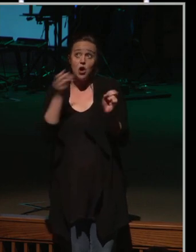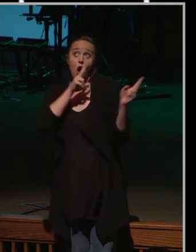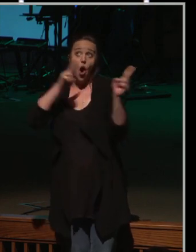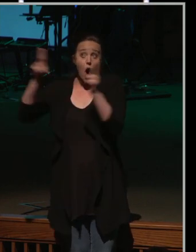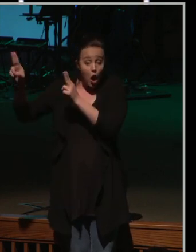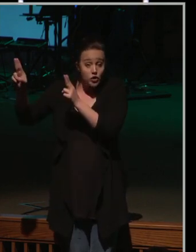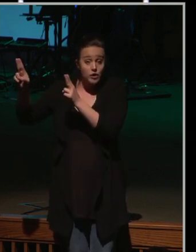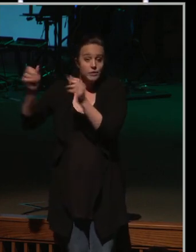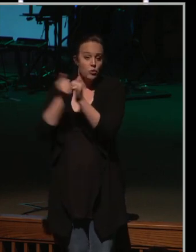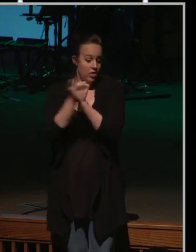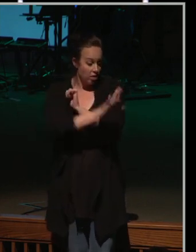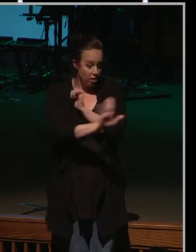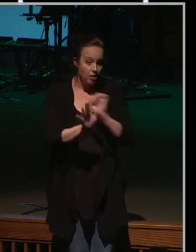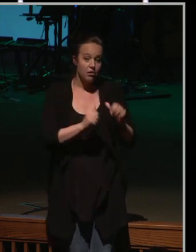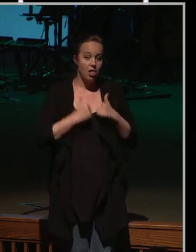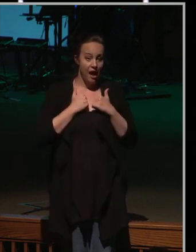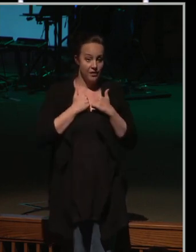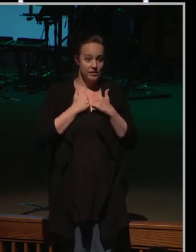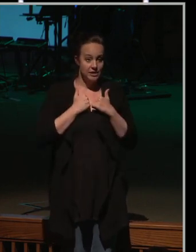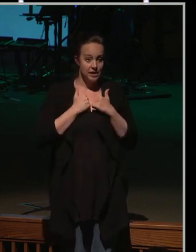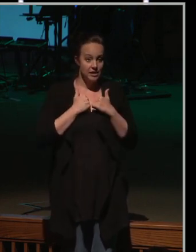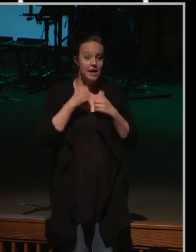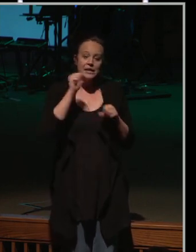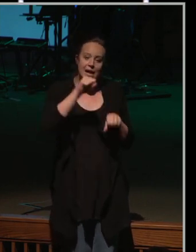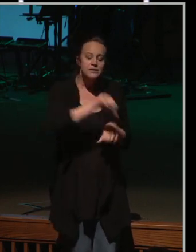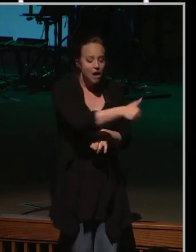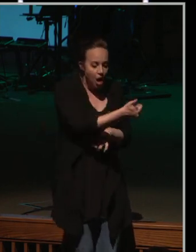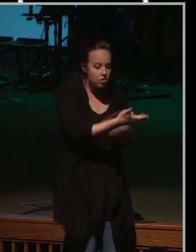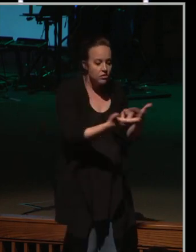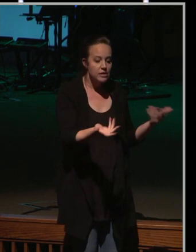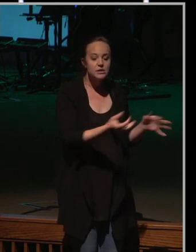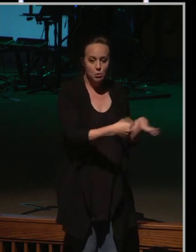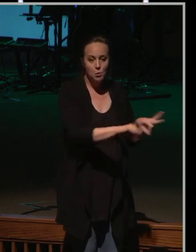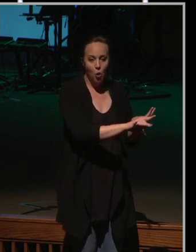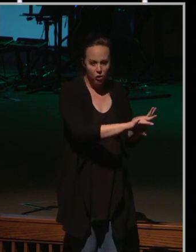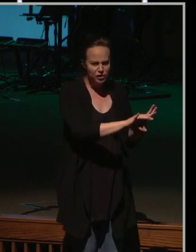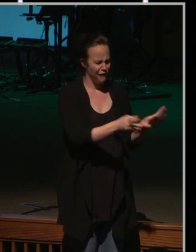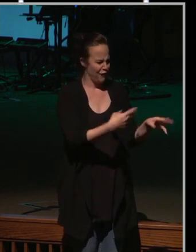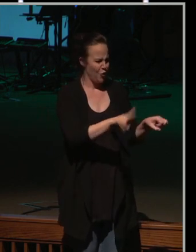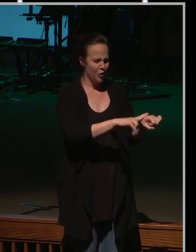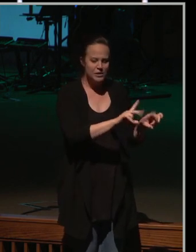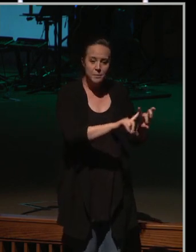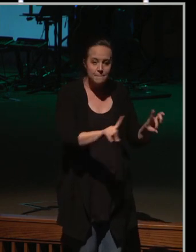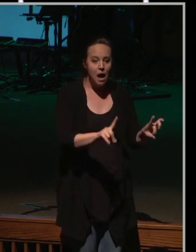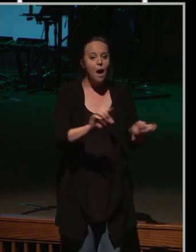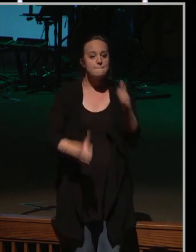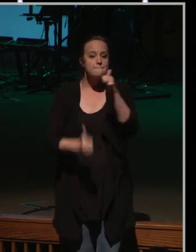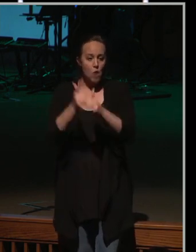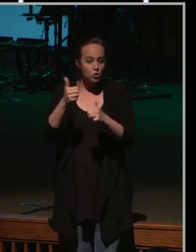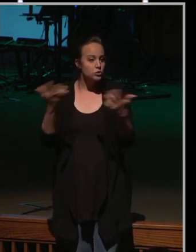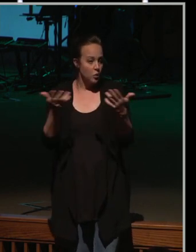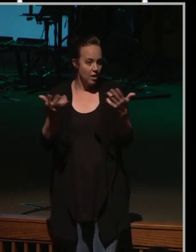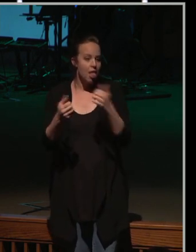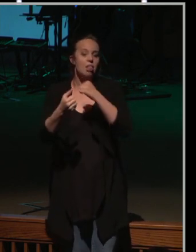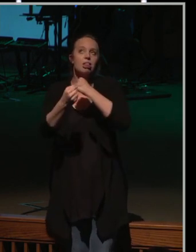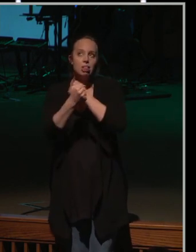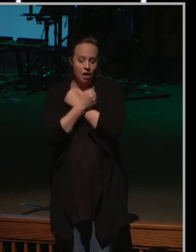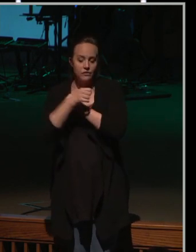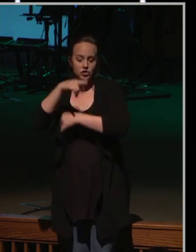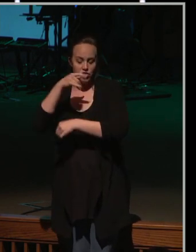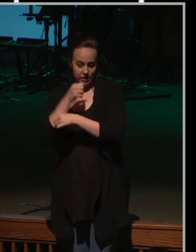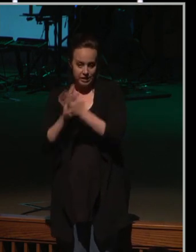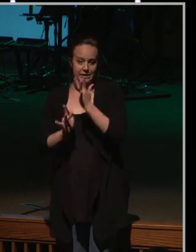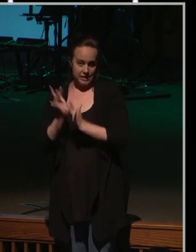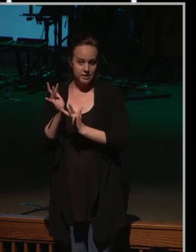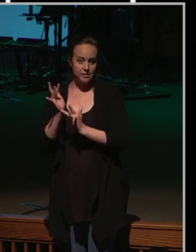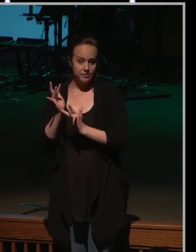might be, everything else is gravy. That's the most important thing we want for our kids. But training up our kids to follow Jesus can be really,